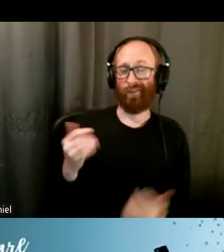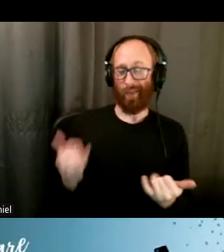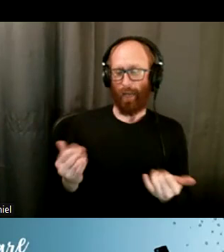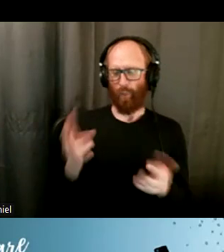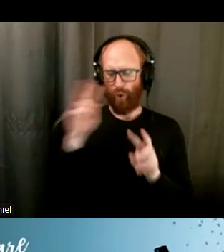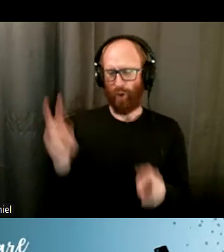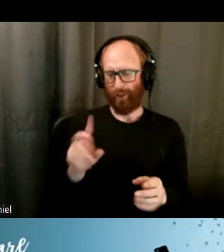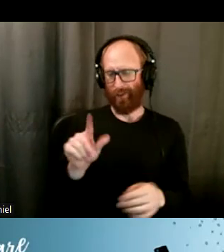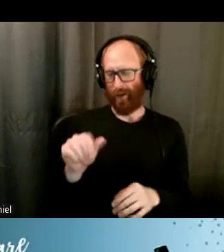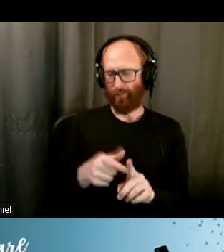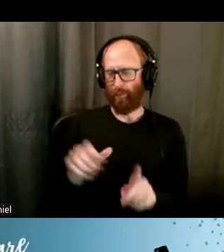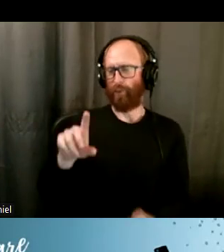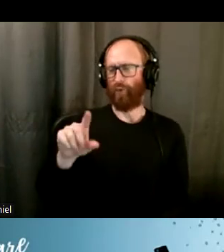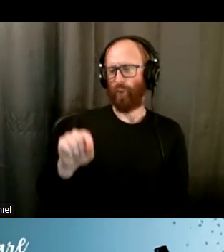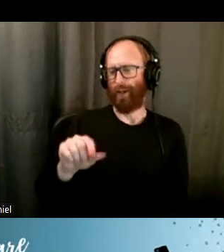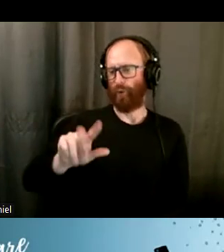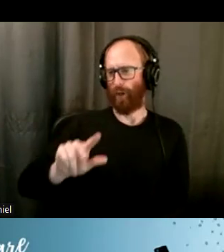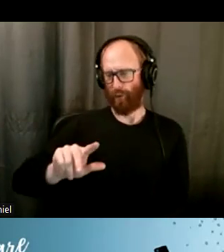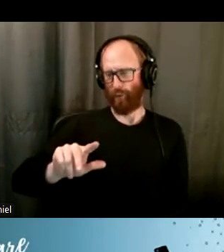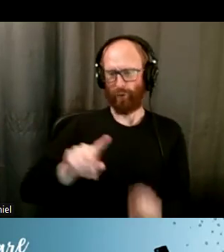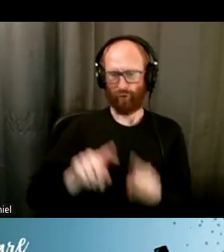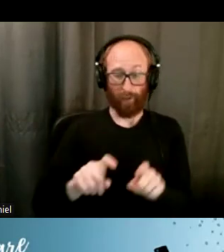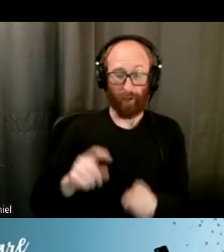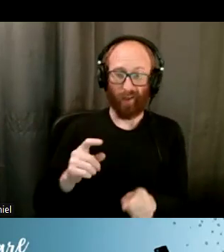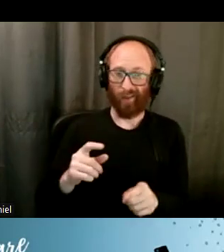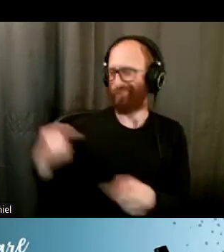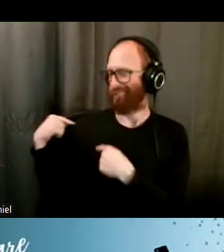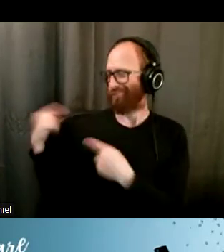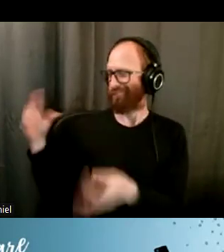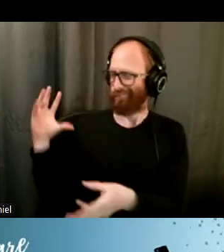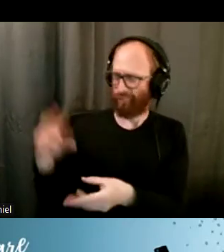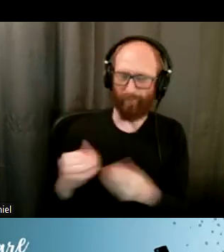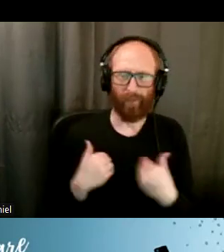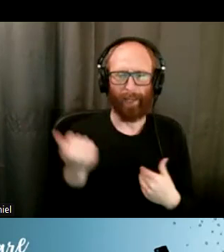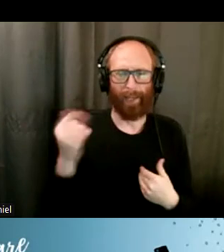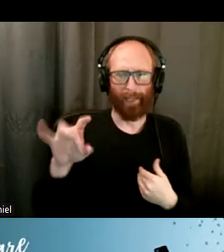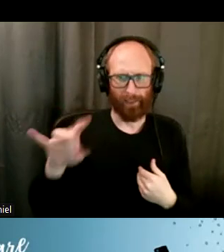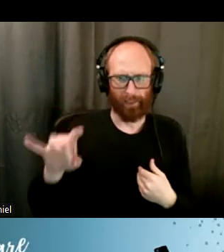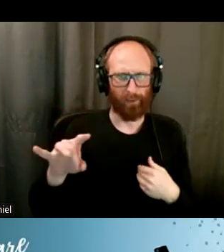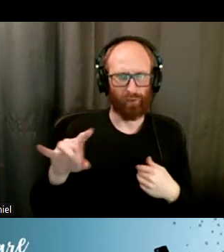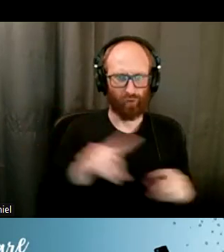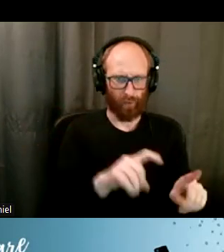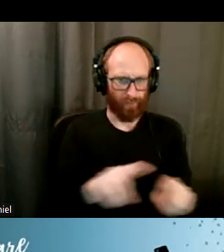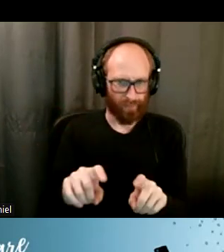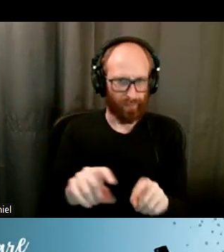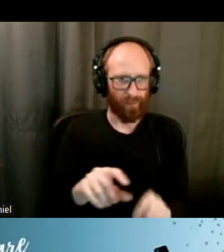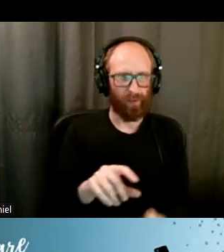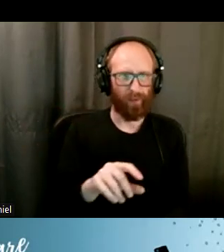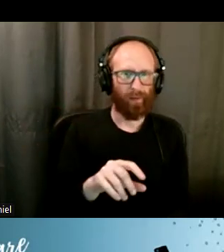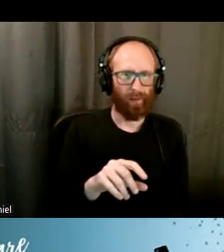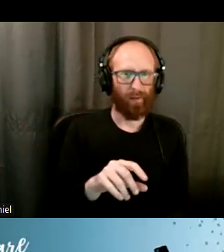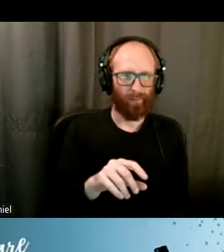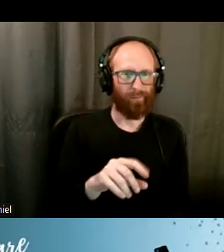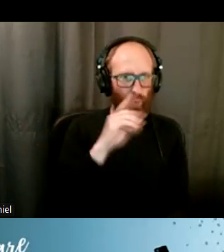today, was the 18th statewide survey of Washington students and the 11th iteration of the Healthy Youth Survey.